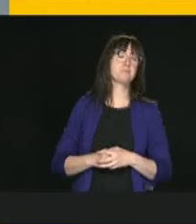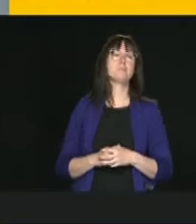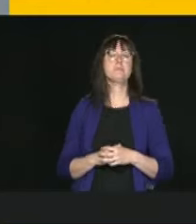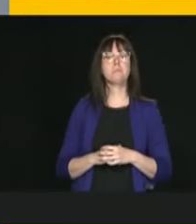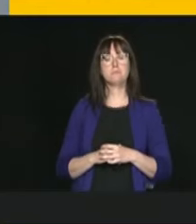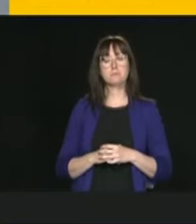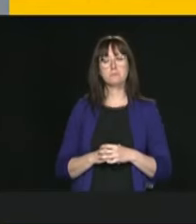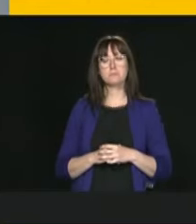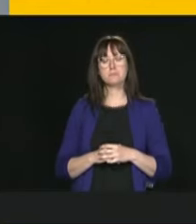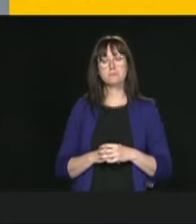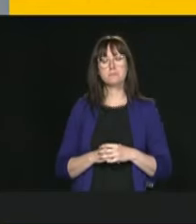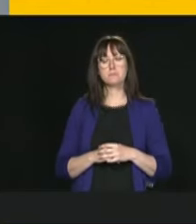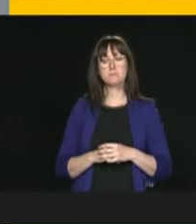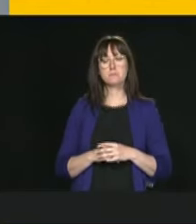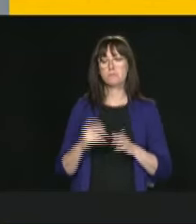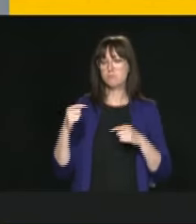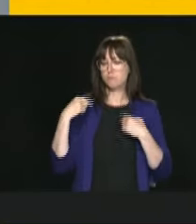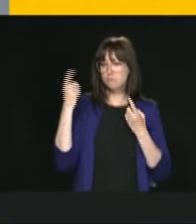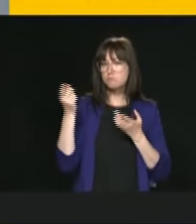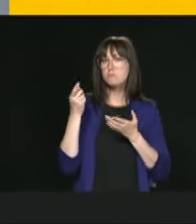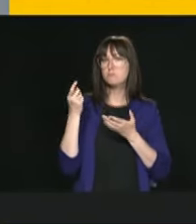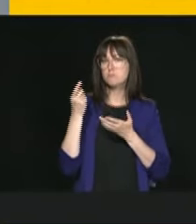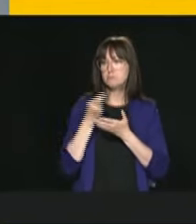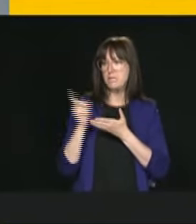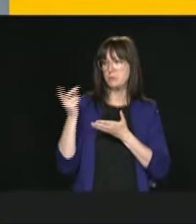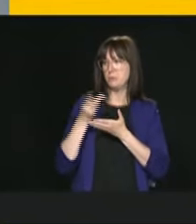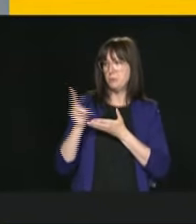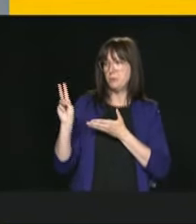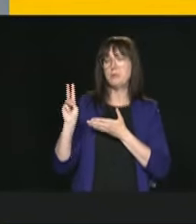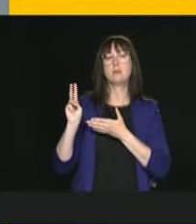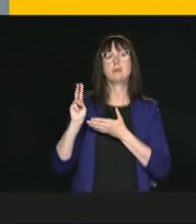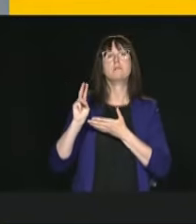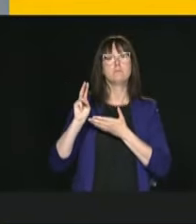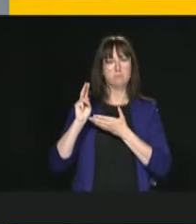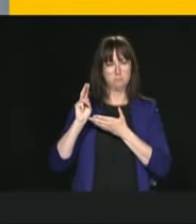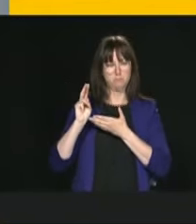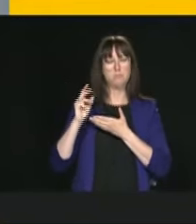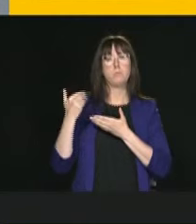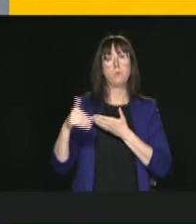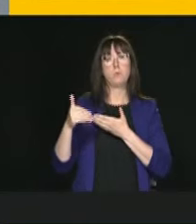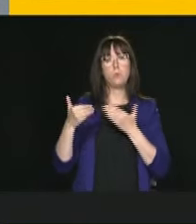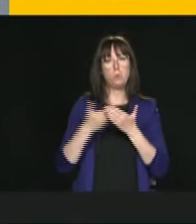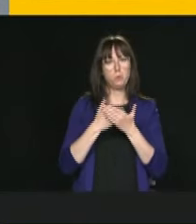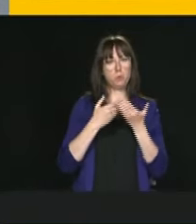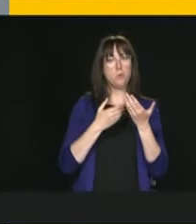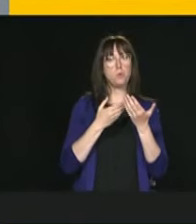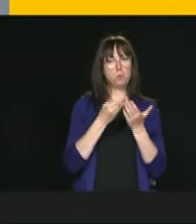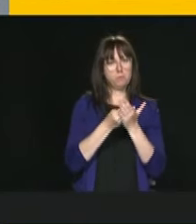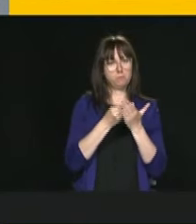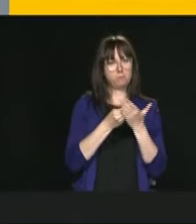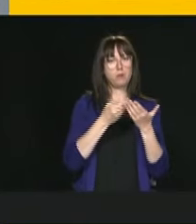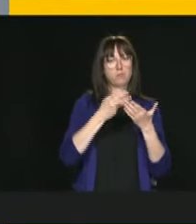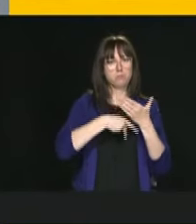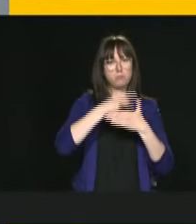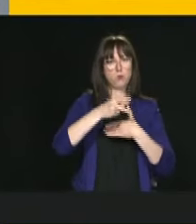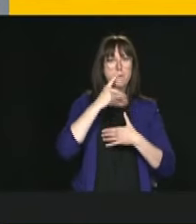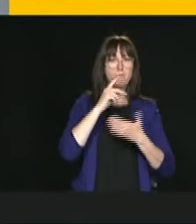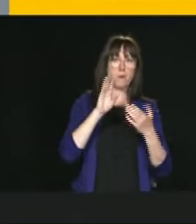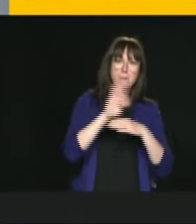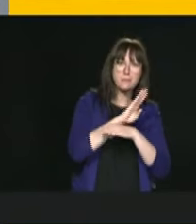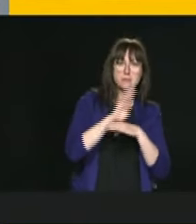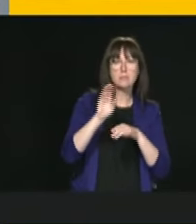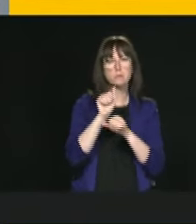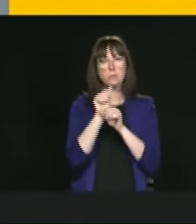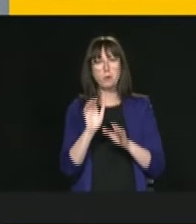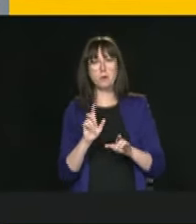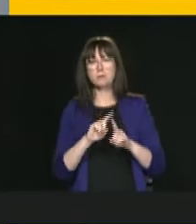recent weeks, we established new assistance programs for workers and businesses, but we know that the work is not over